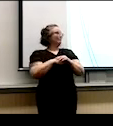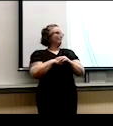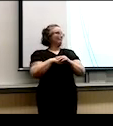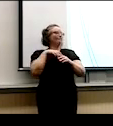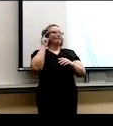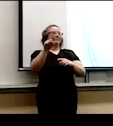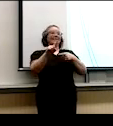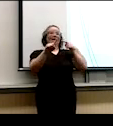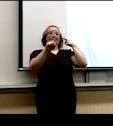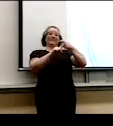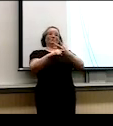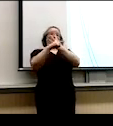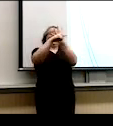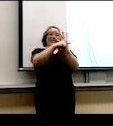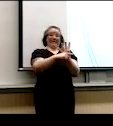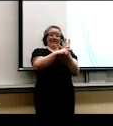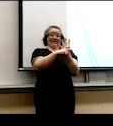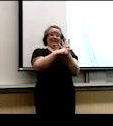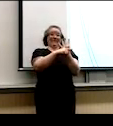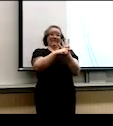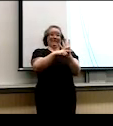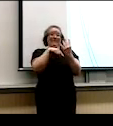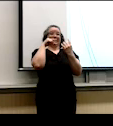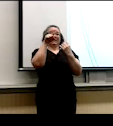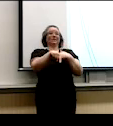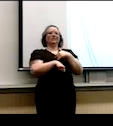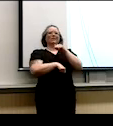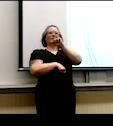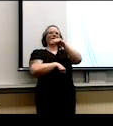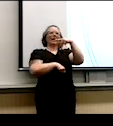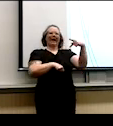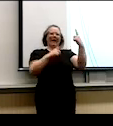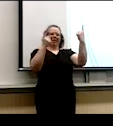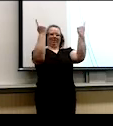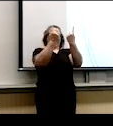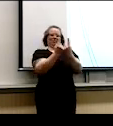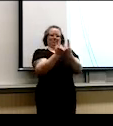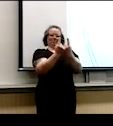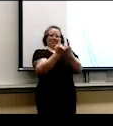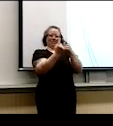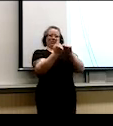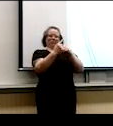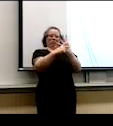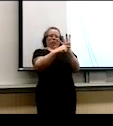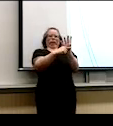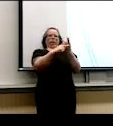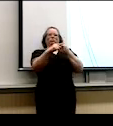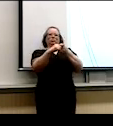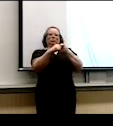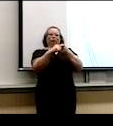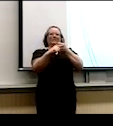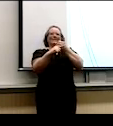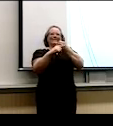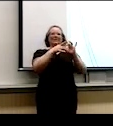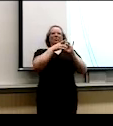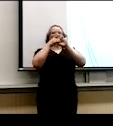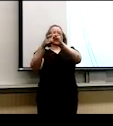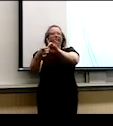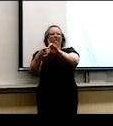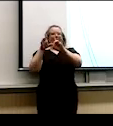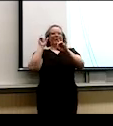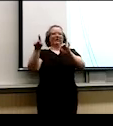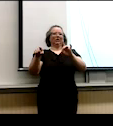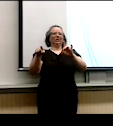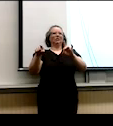that's associated with the familial late onset Alzheimer's disease. When a person with Down syndrome happens